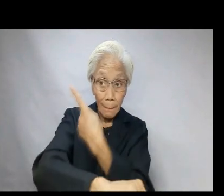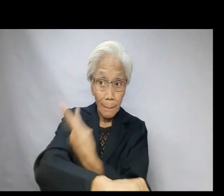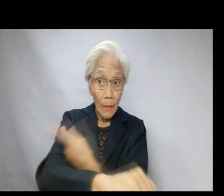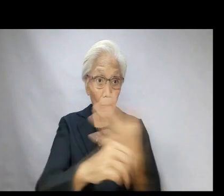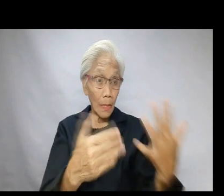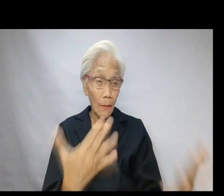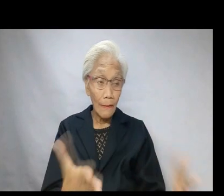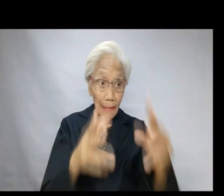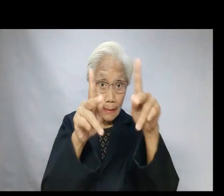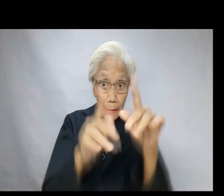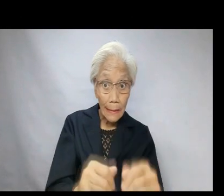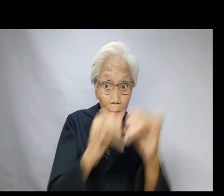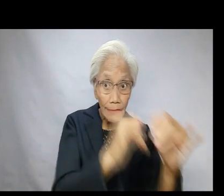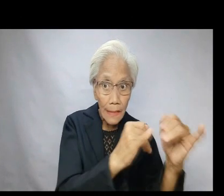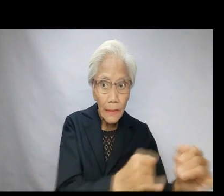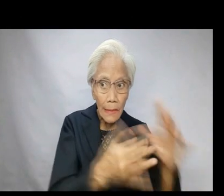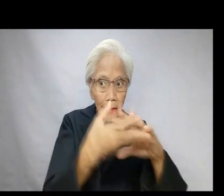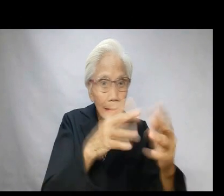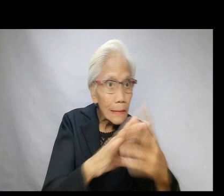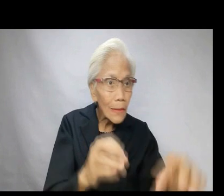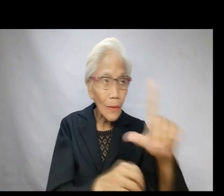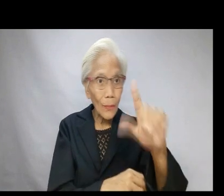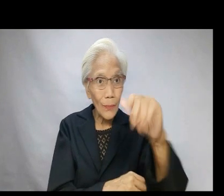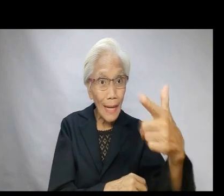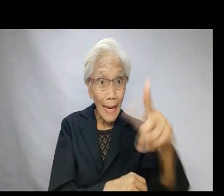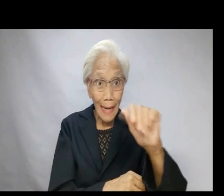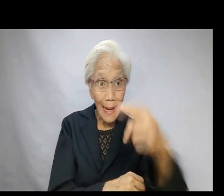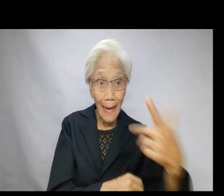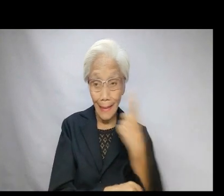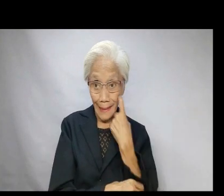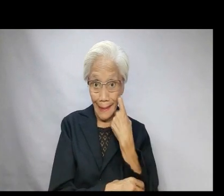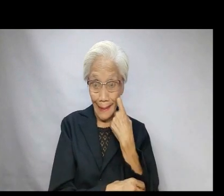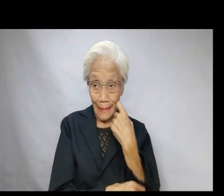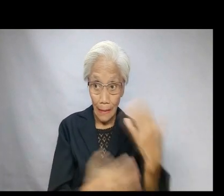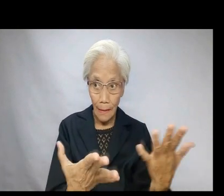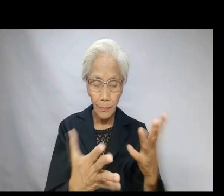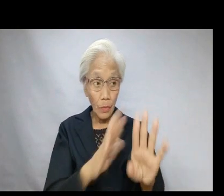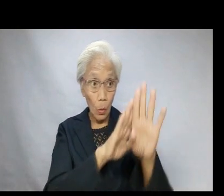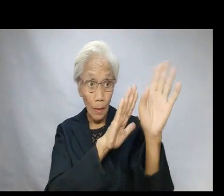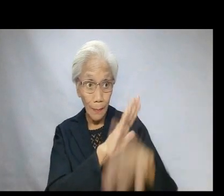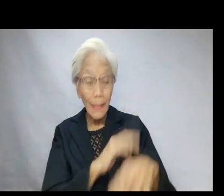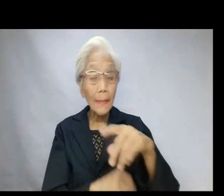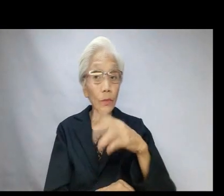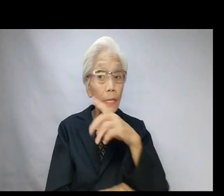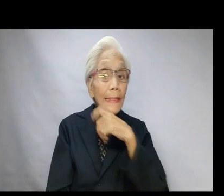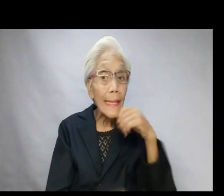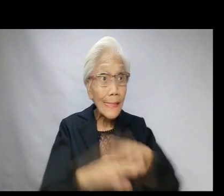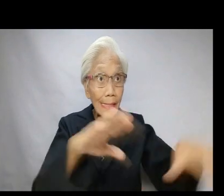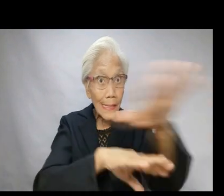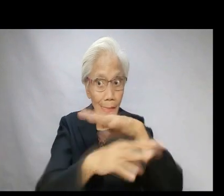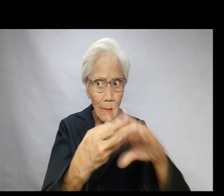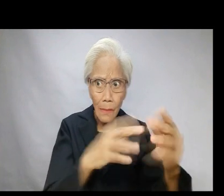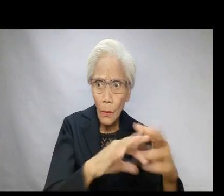can have a very compelling power on the hapless individual, as the story of Lak we mentioned. Going back to